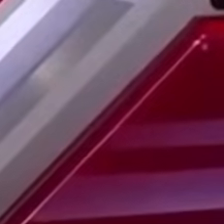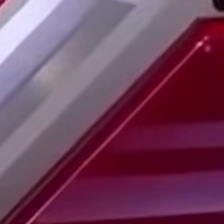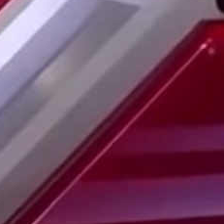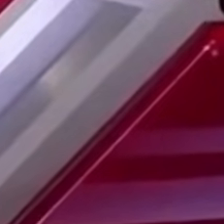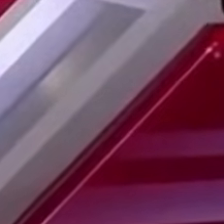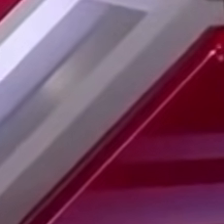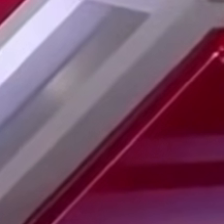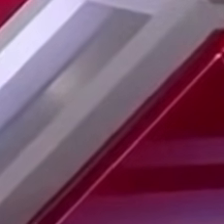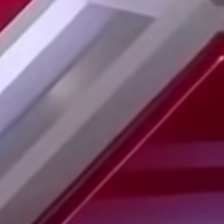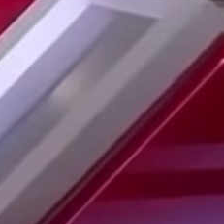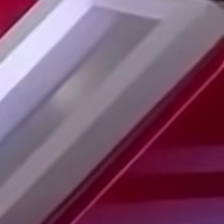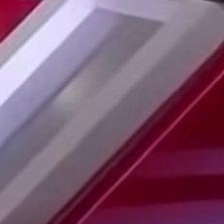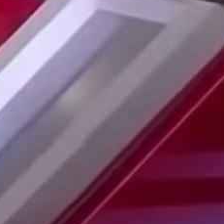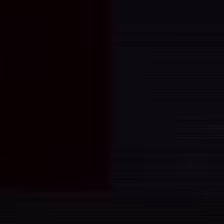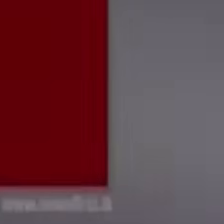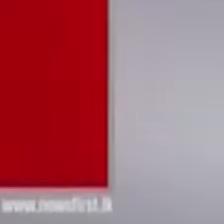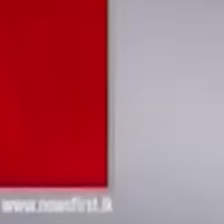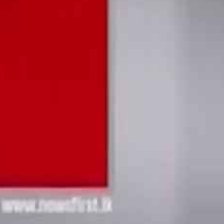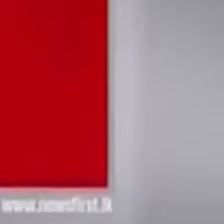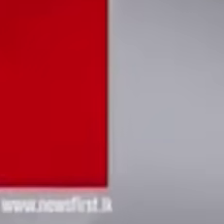for tonight.